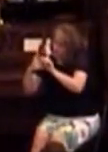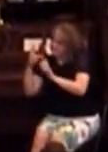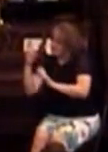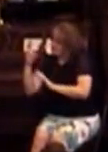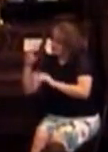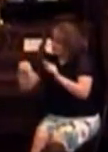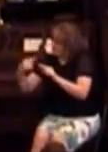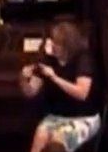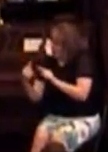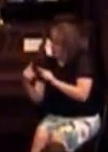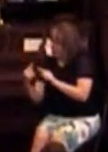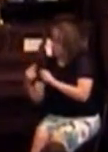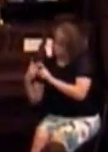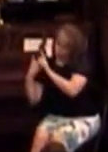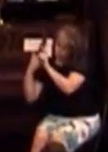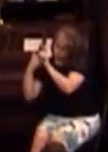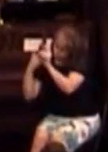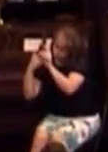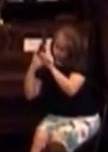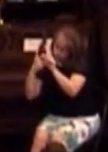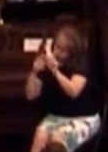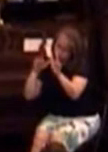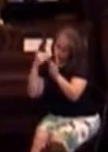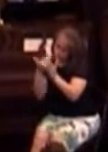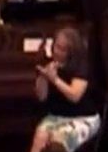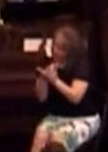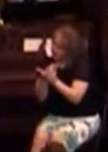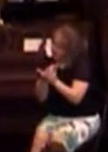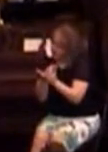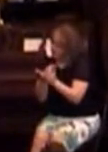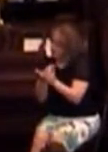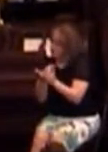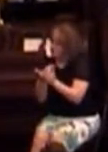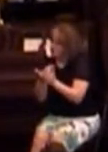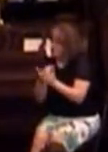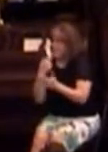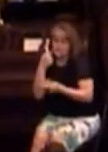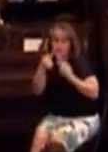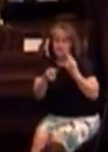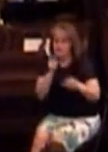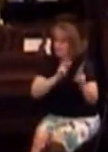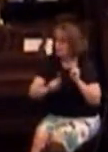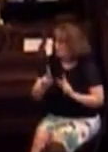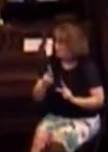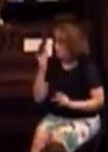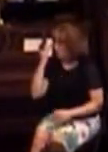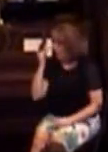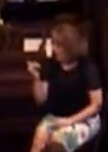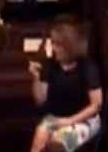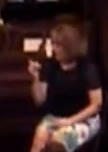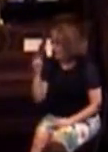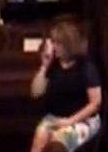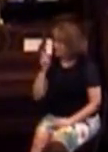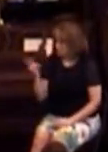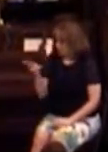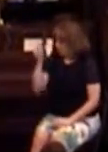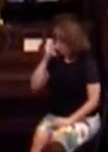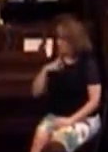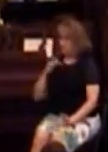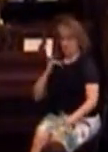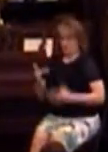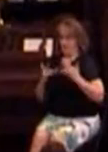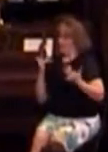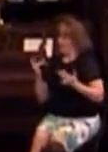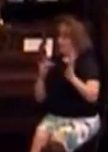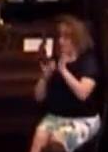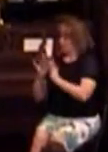Jerusalem to Emmaus, and they turn right back around and run back to tell the people why. Because they are excited about the fact